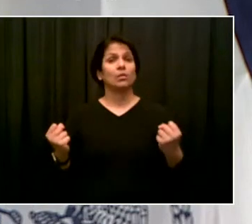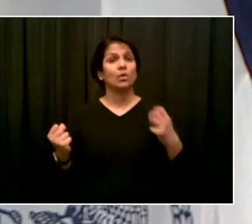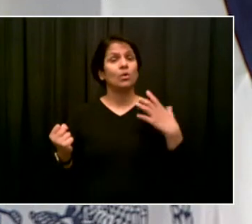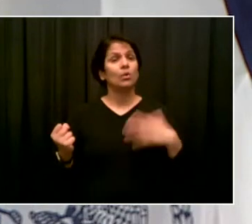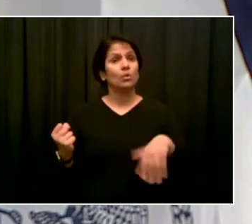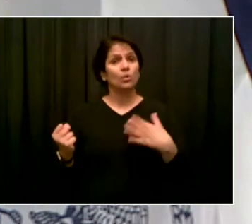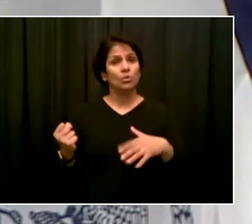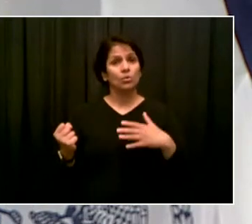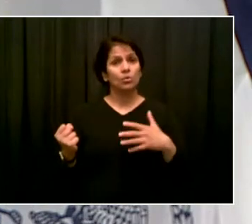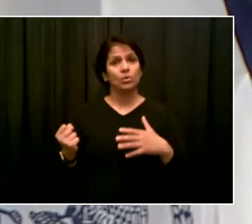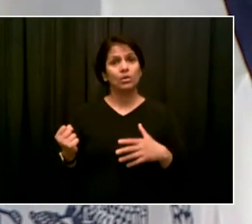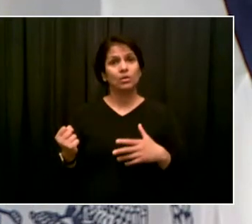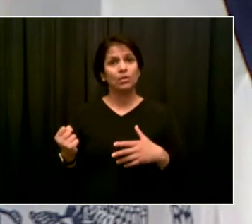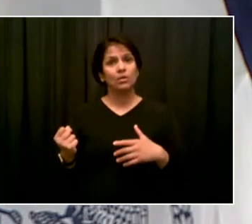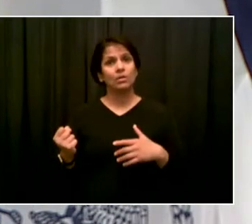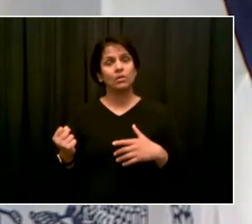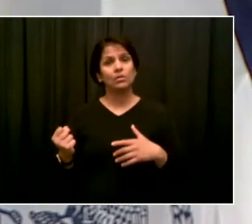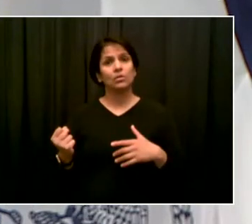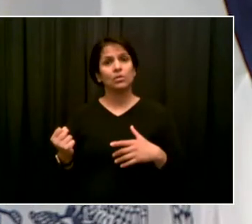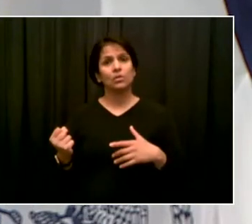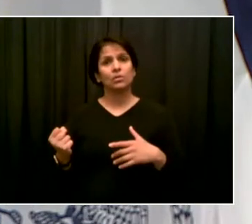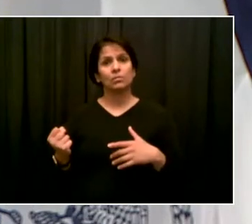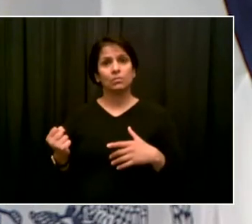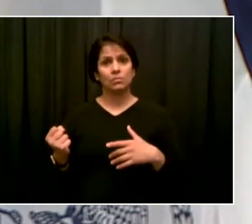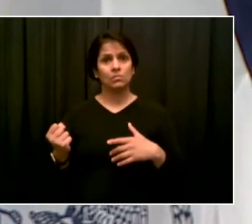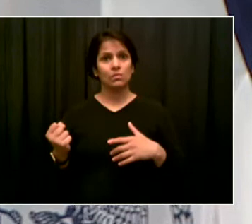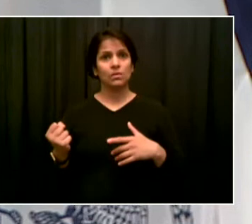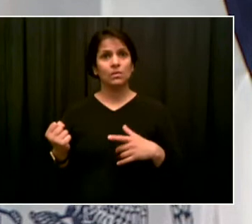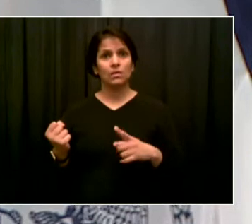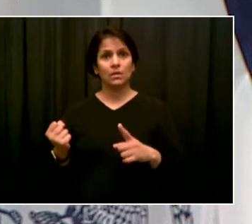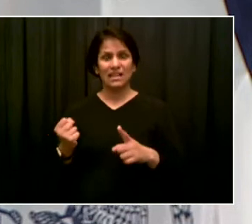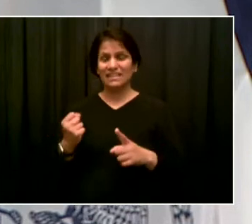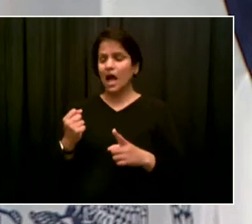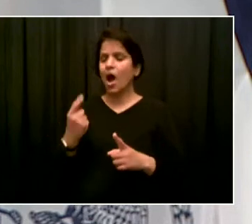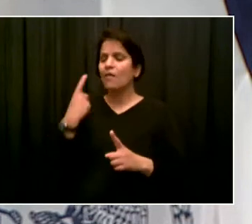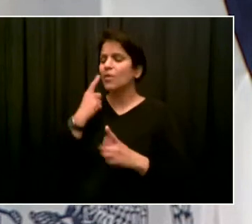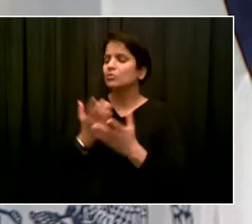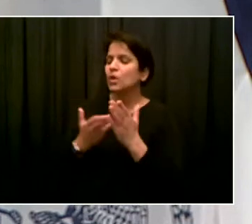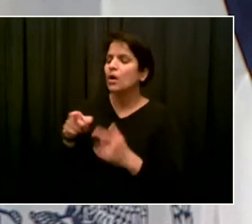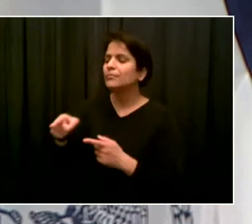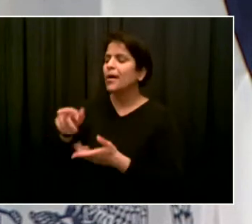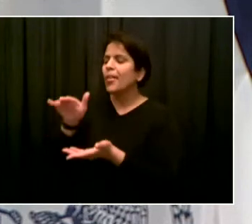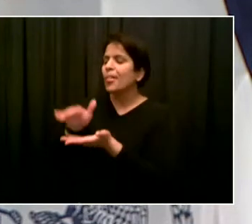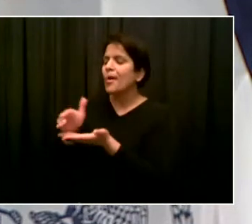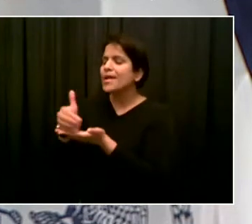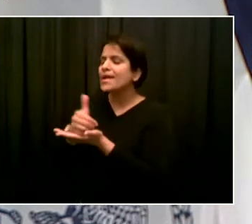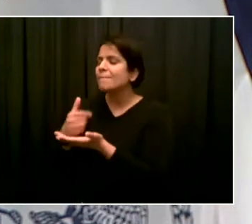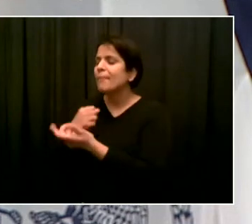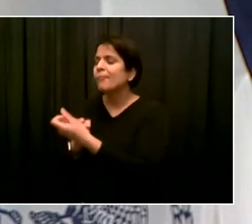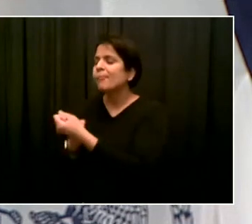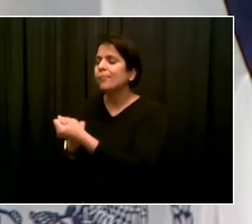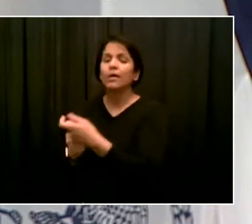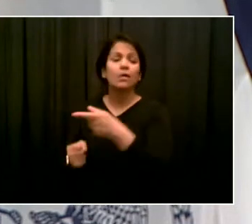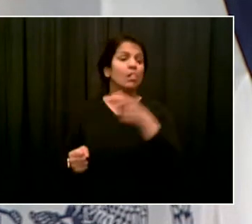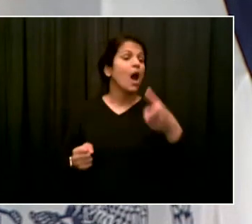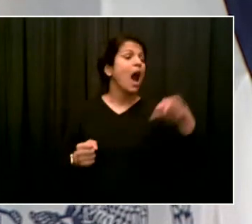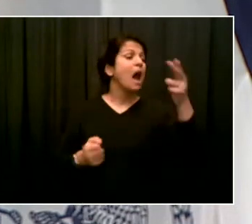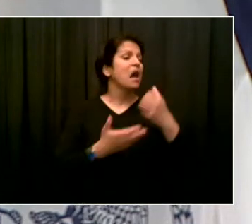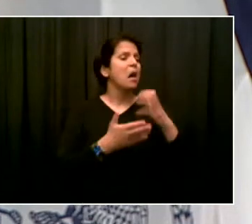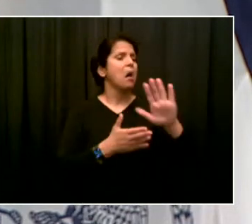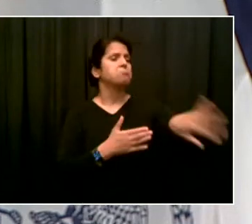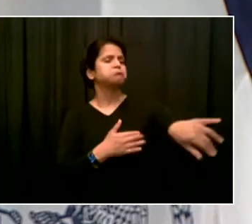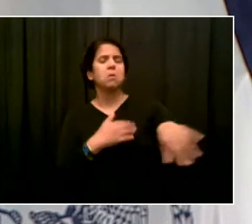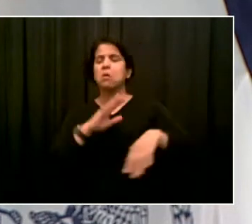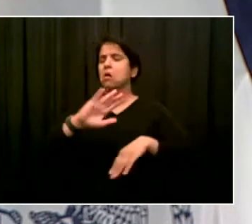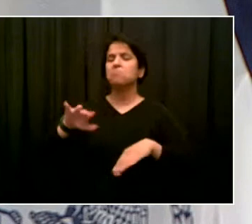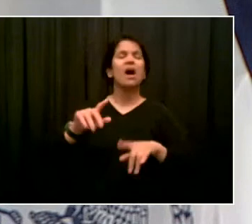income in this city and in this country historically. So folks who have a lot of resources, you know, the famous stereotype of